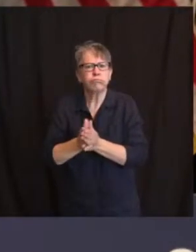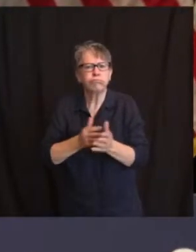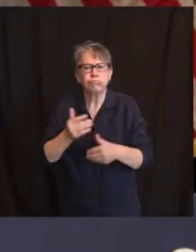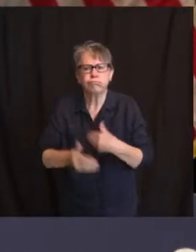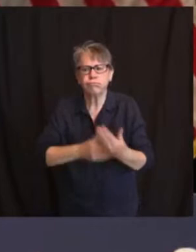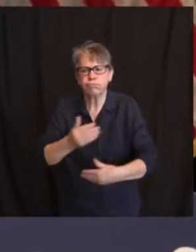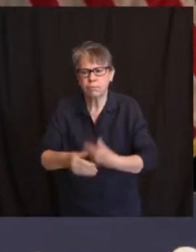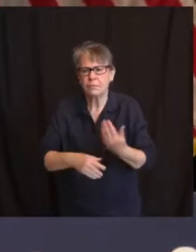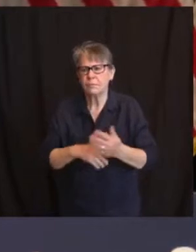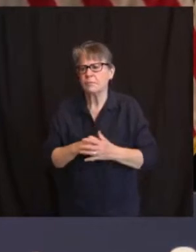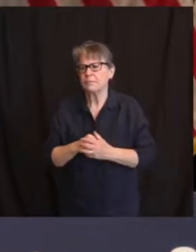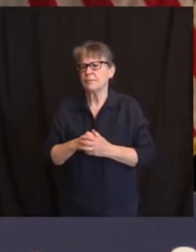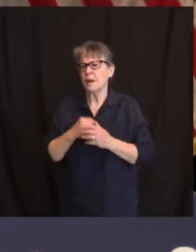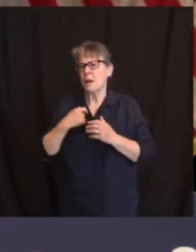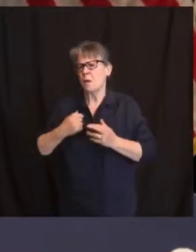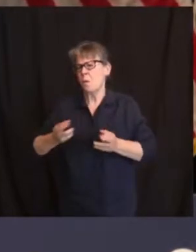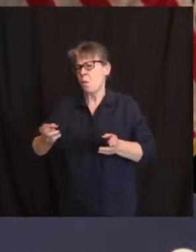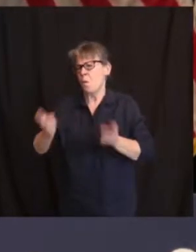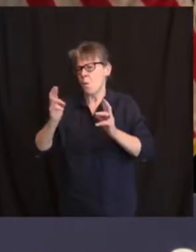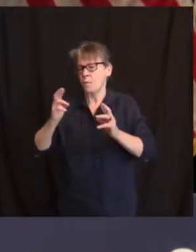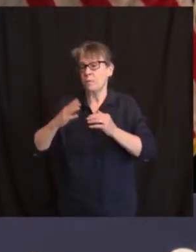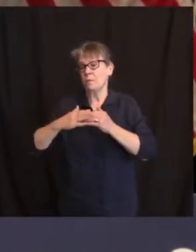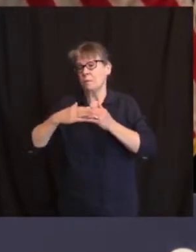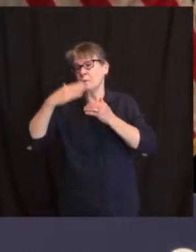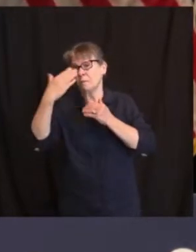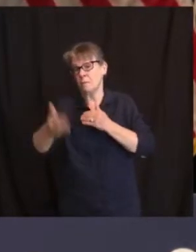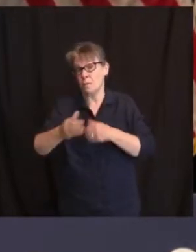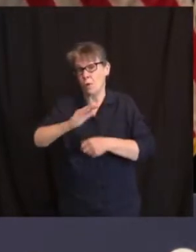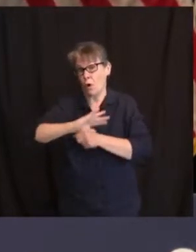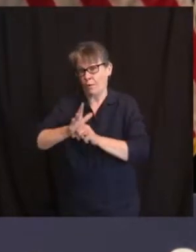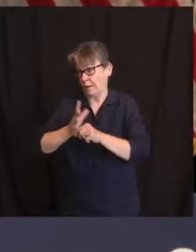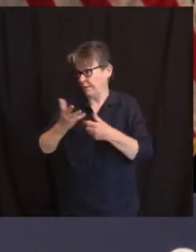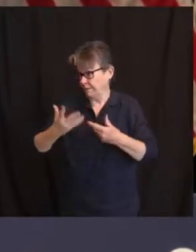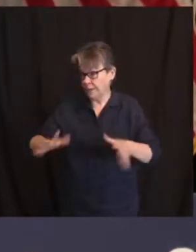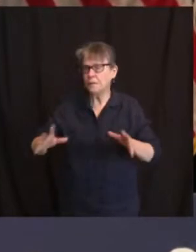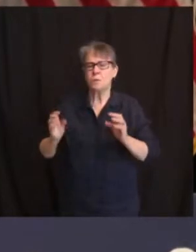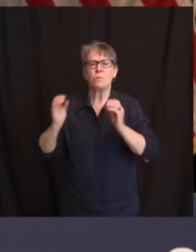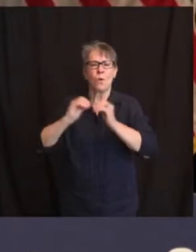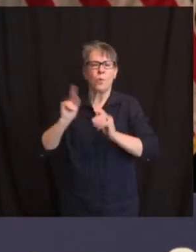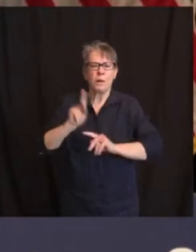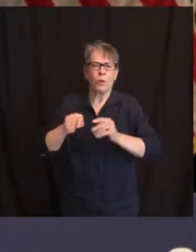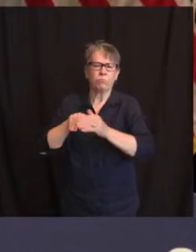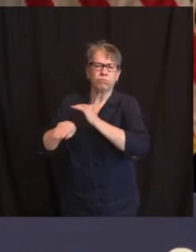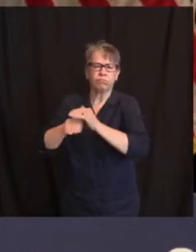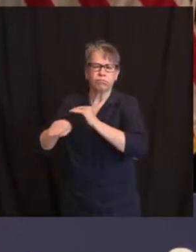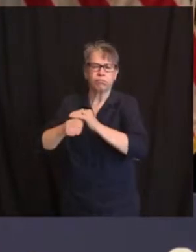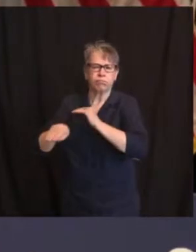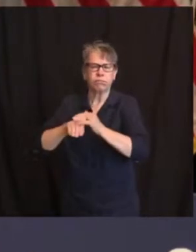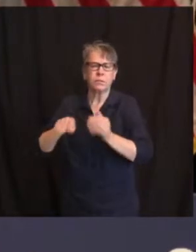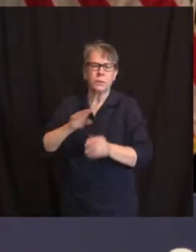believe this is a little bit same church, different pew. I think there's a coming together right now.